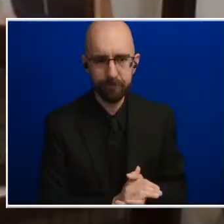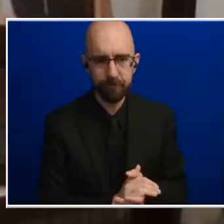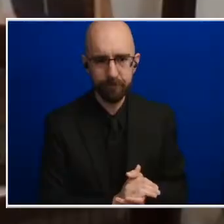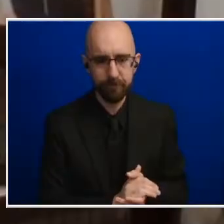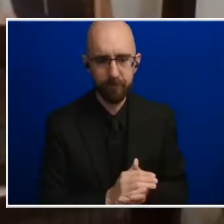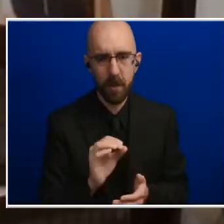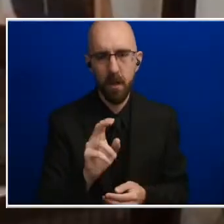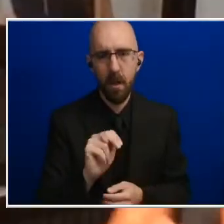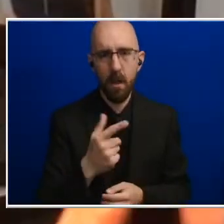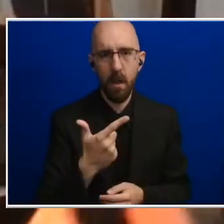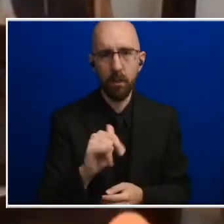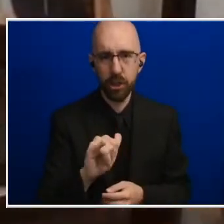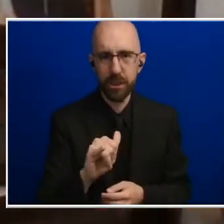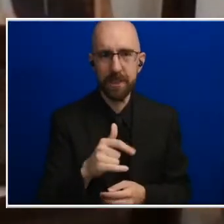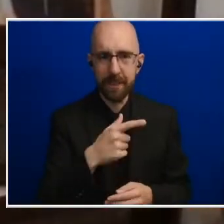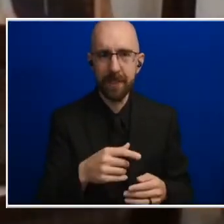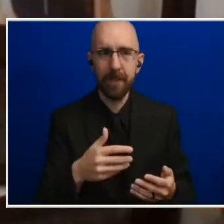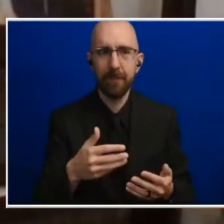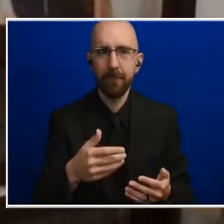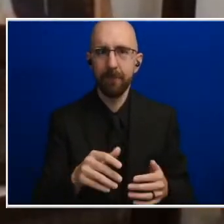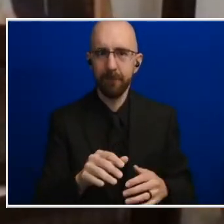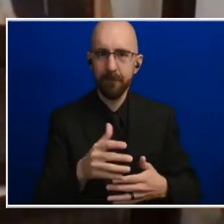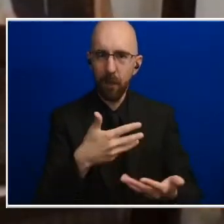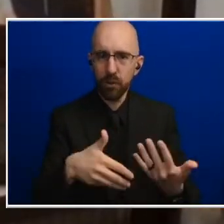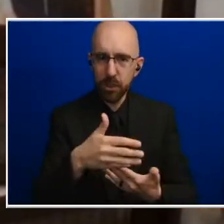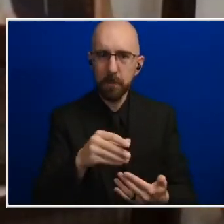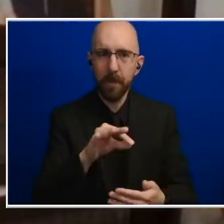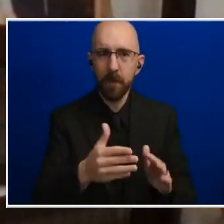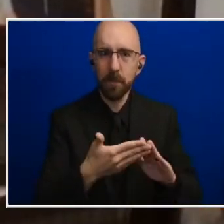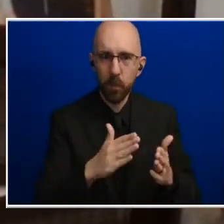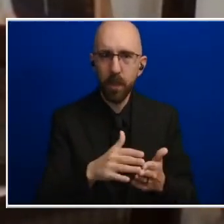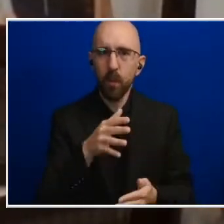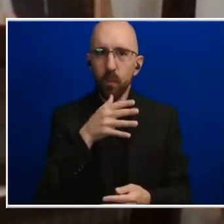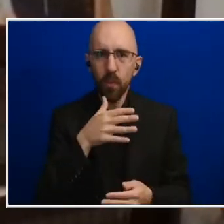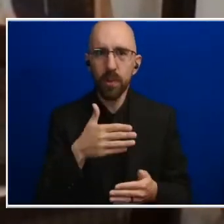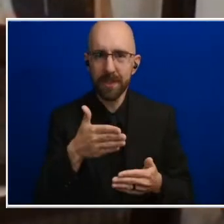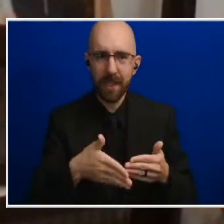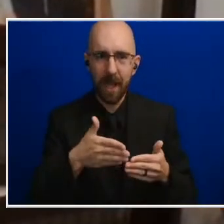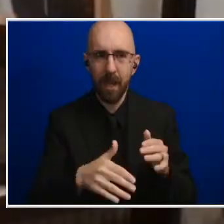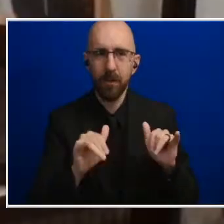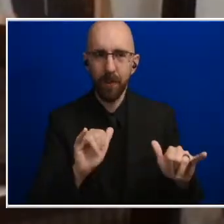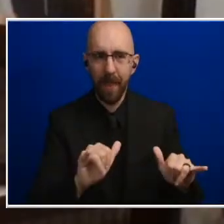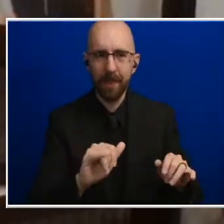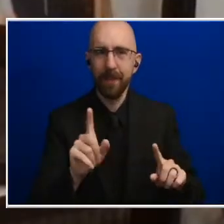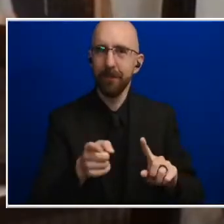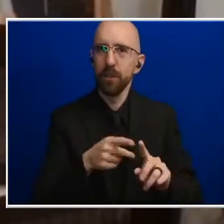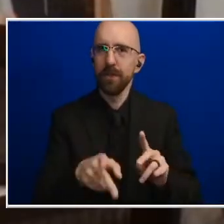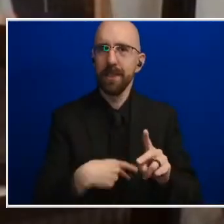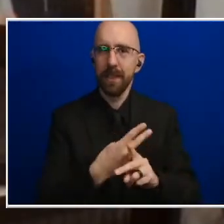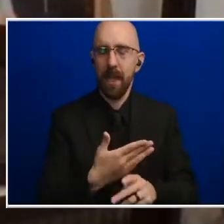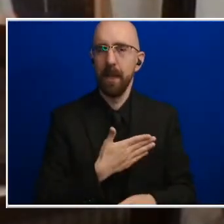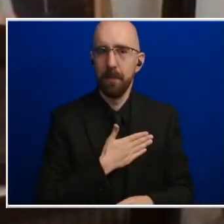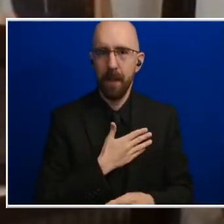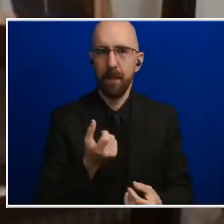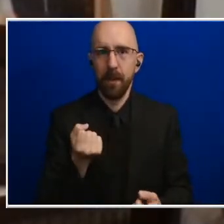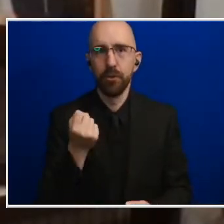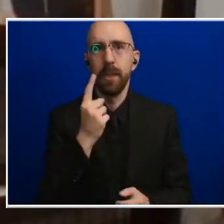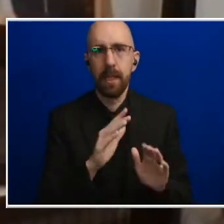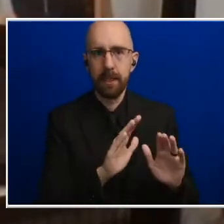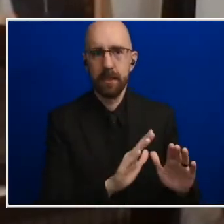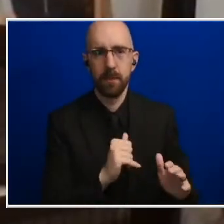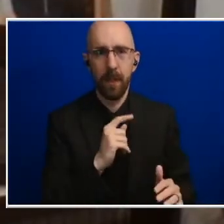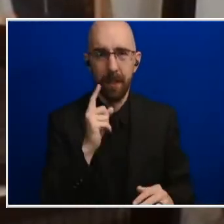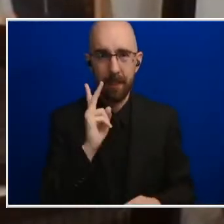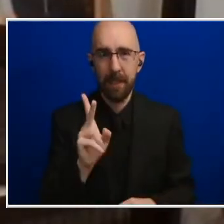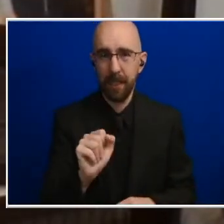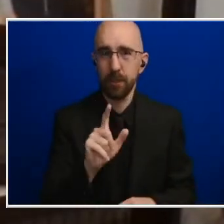oncology fellowship of the community or rural side. And so that's kind of a first of its kind to my understanding. And so I think Kansas is really